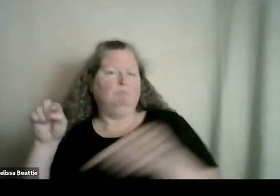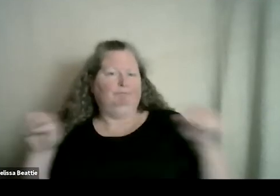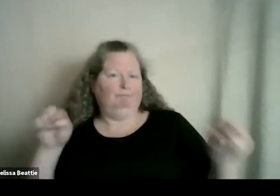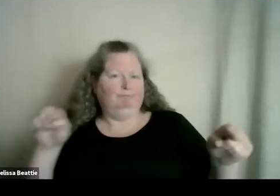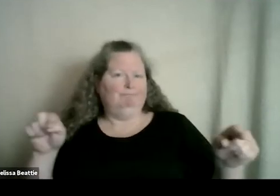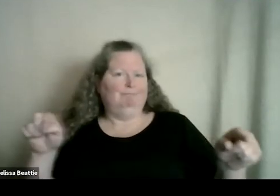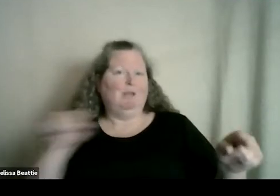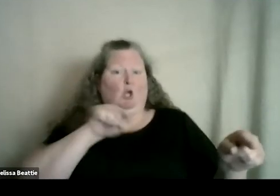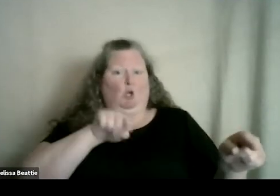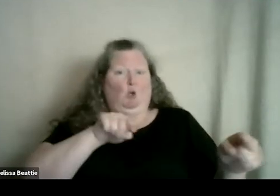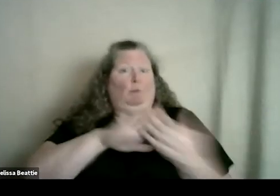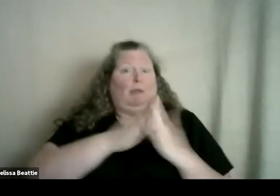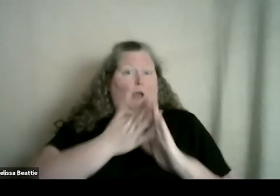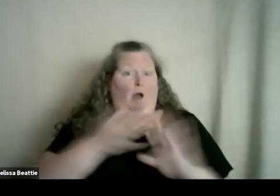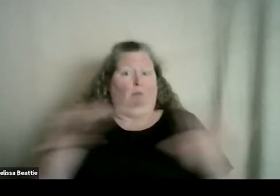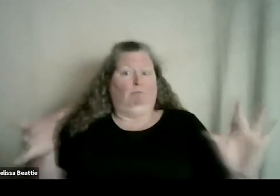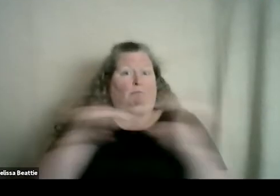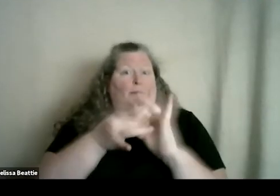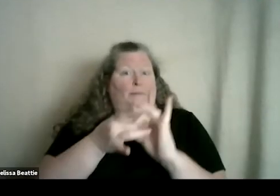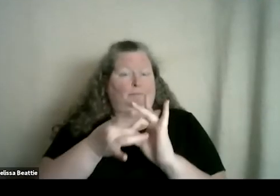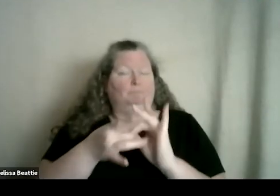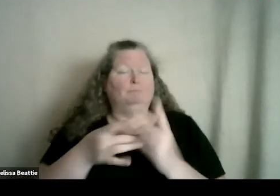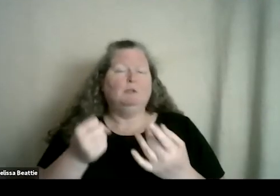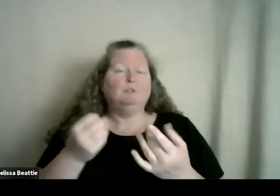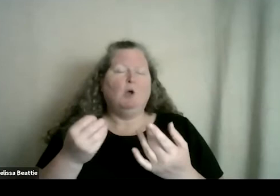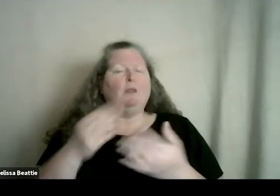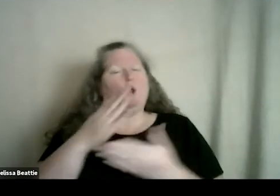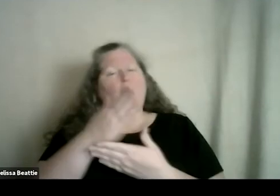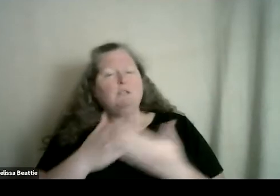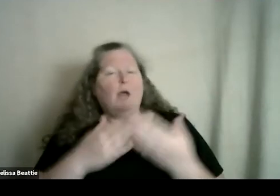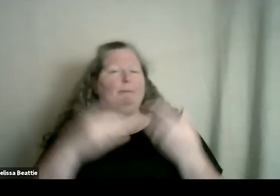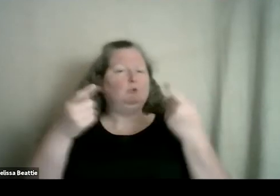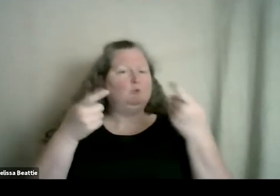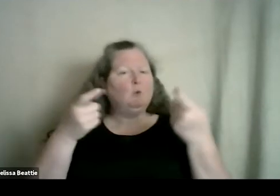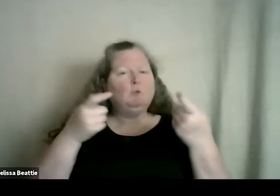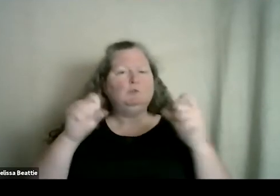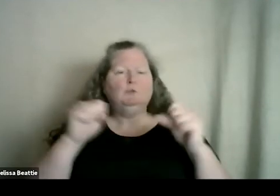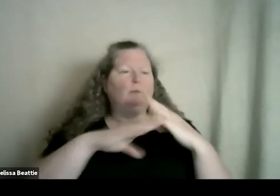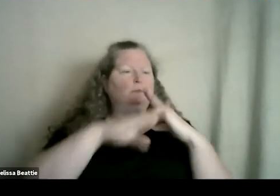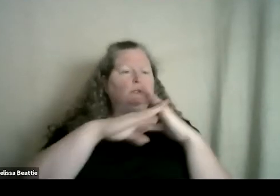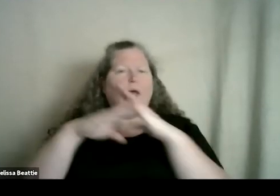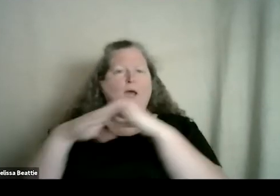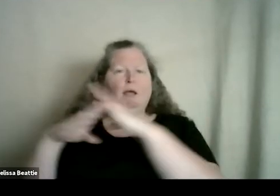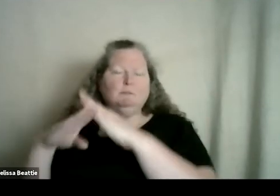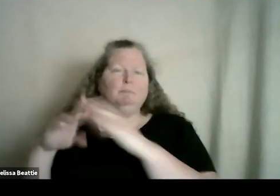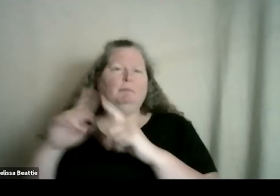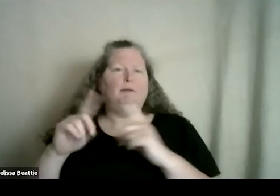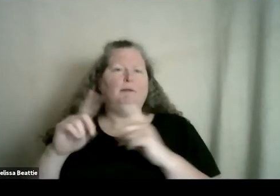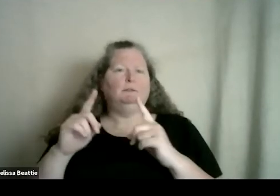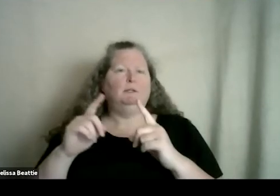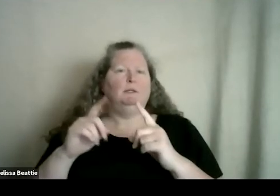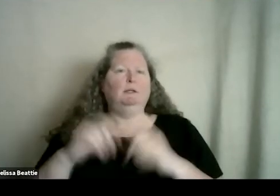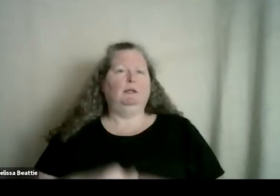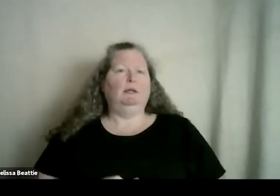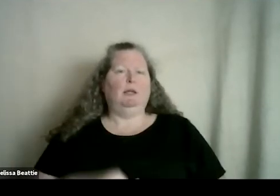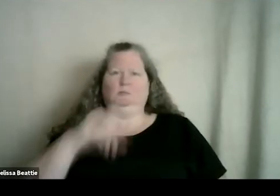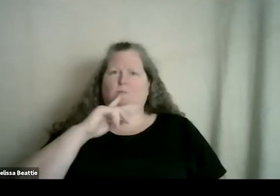bring your, and so forth. There are controls that you can protect it. And by the way, this very